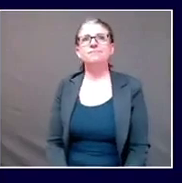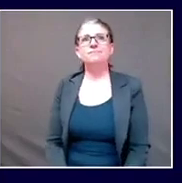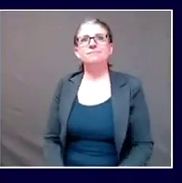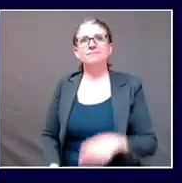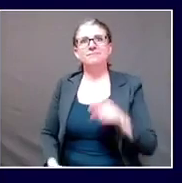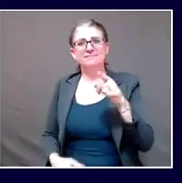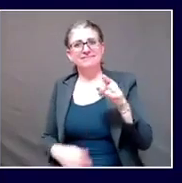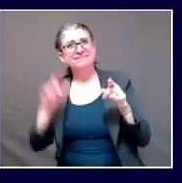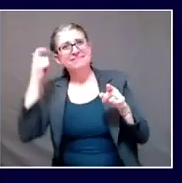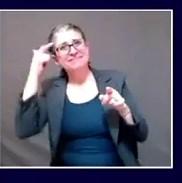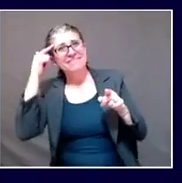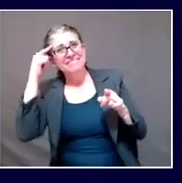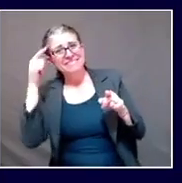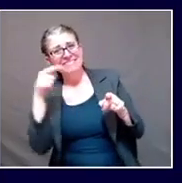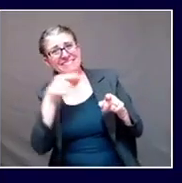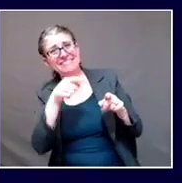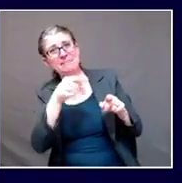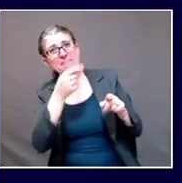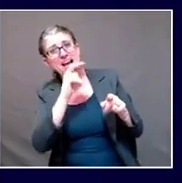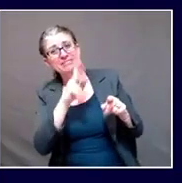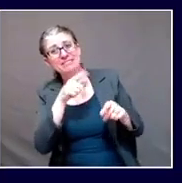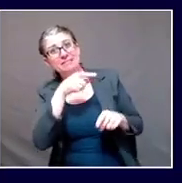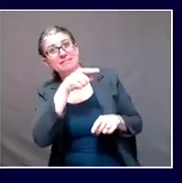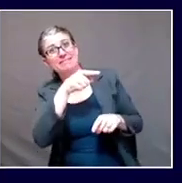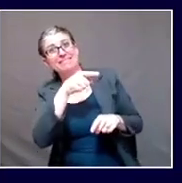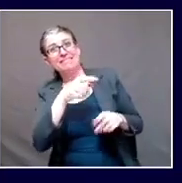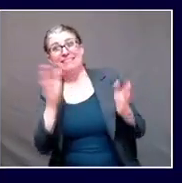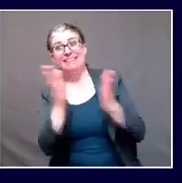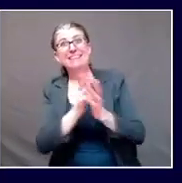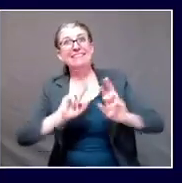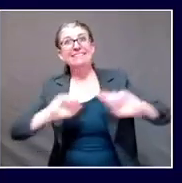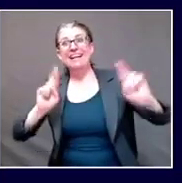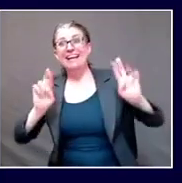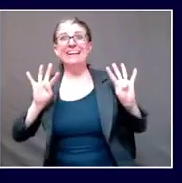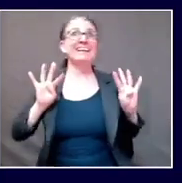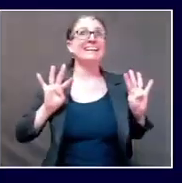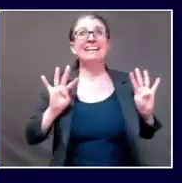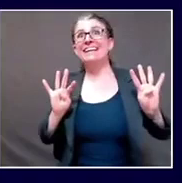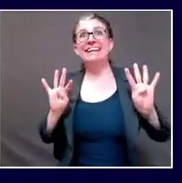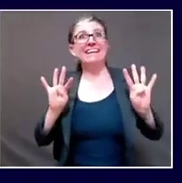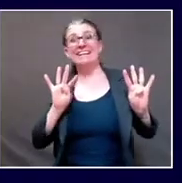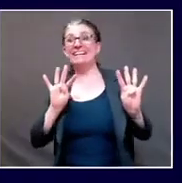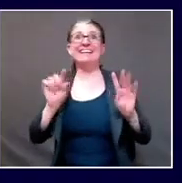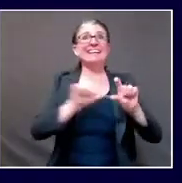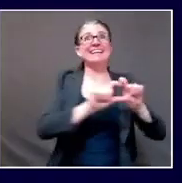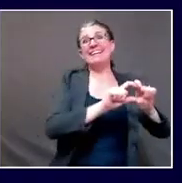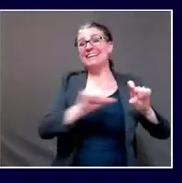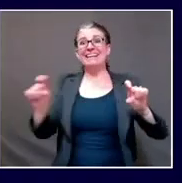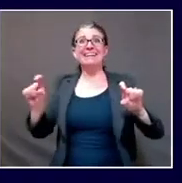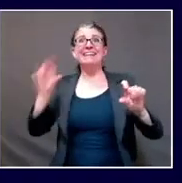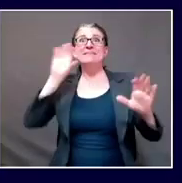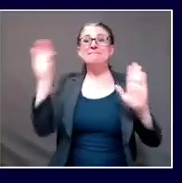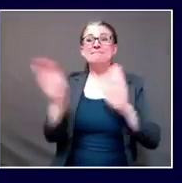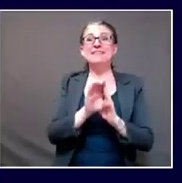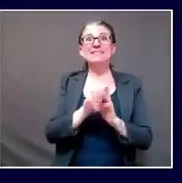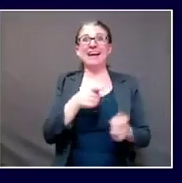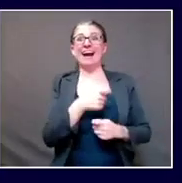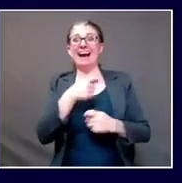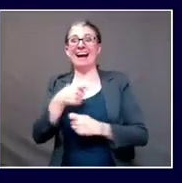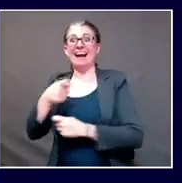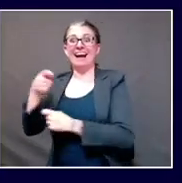photos of William Shakespeare? might be getting at that. Yeah. It's possible that I might be getting at that, but I, I, I prefer an honest answer to a satisfying one.